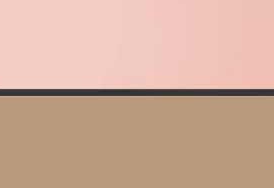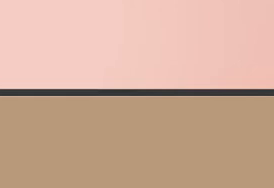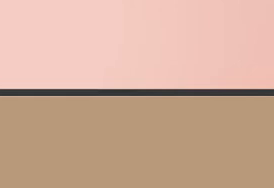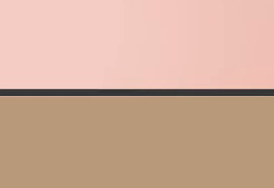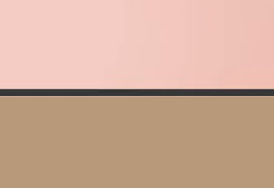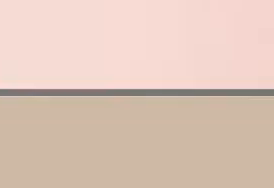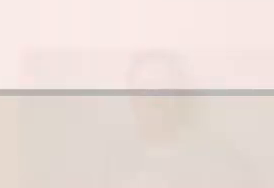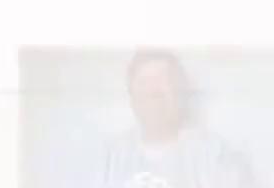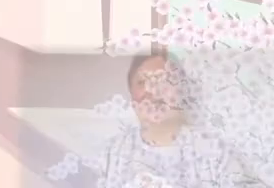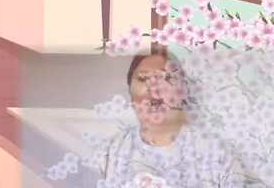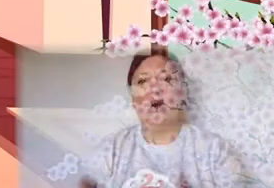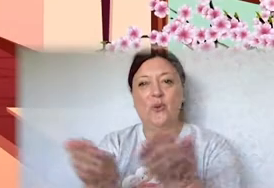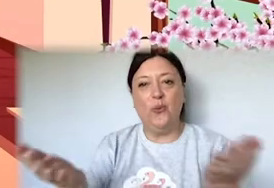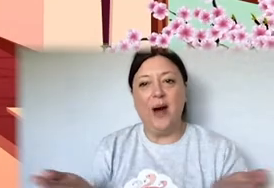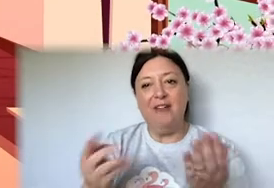one.